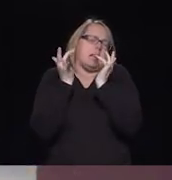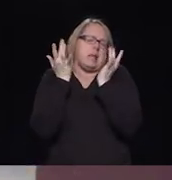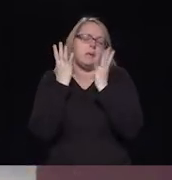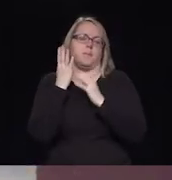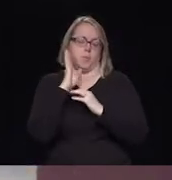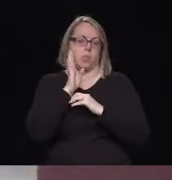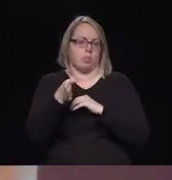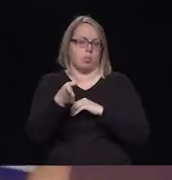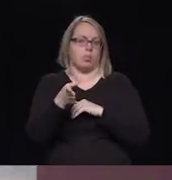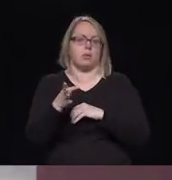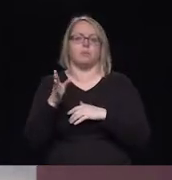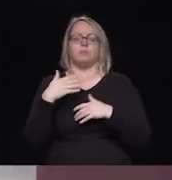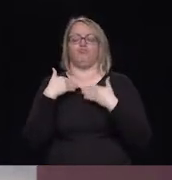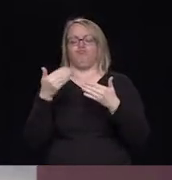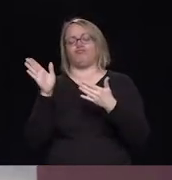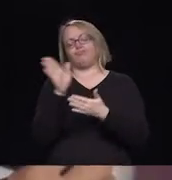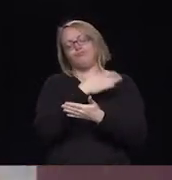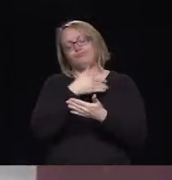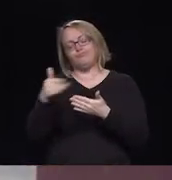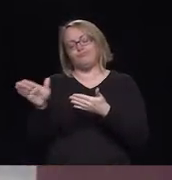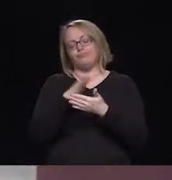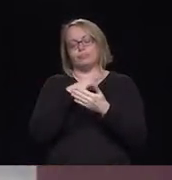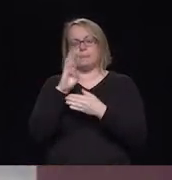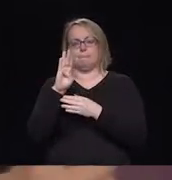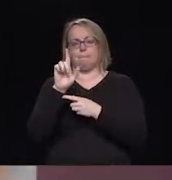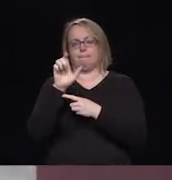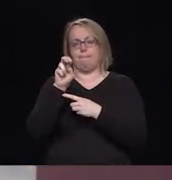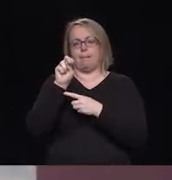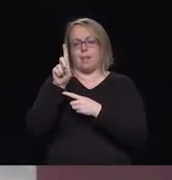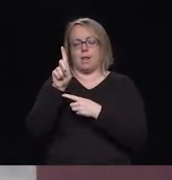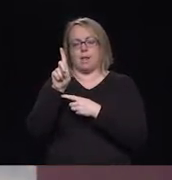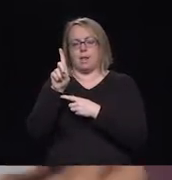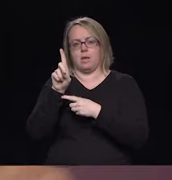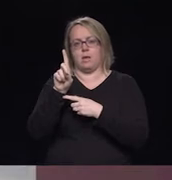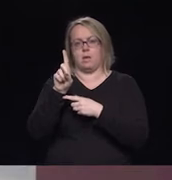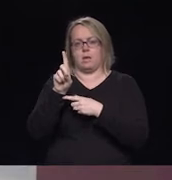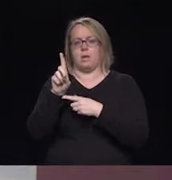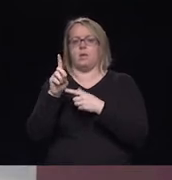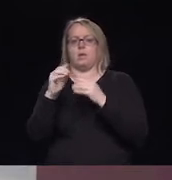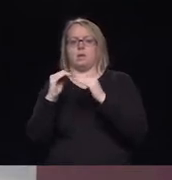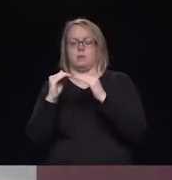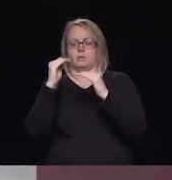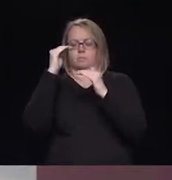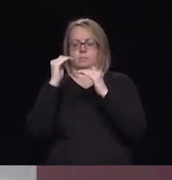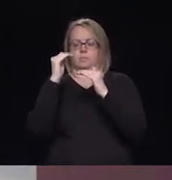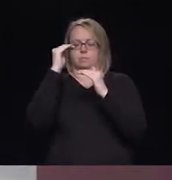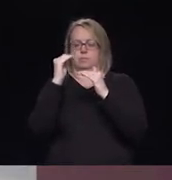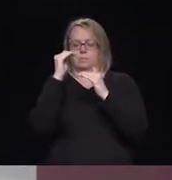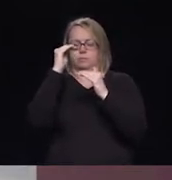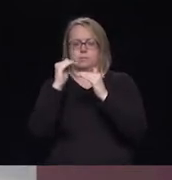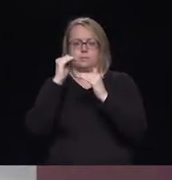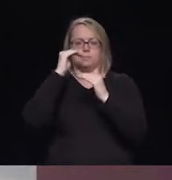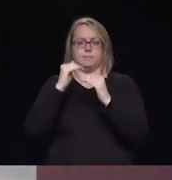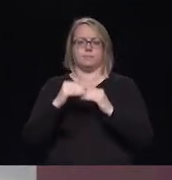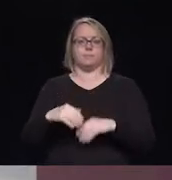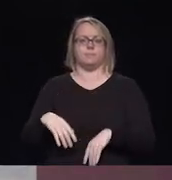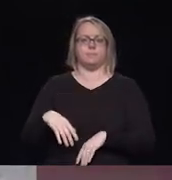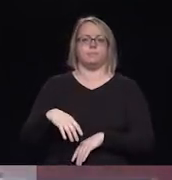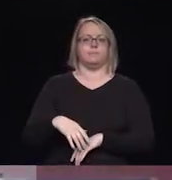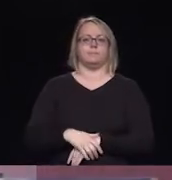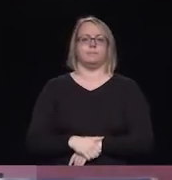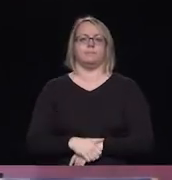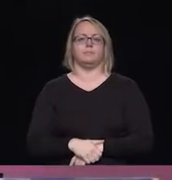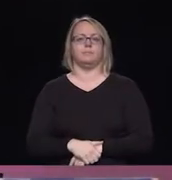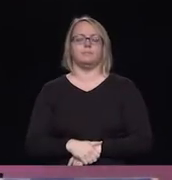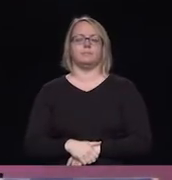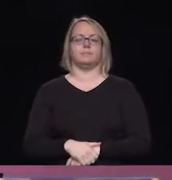it's blended together. Now you may notice I'm going back and forth so many times. Your arms might get a little tired but